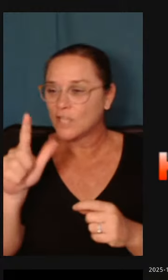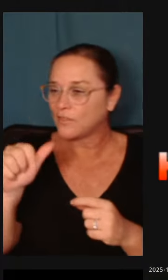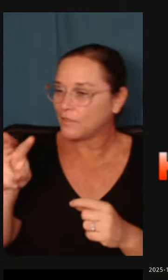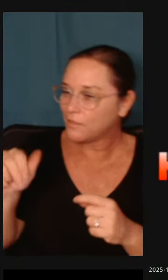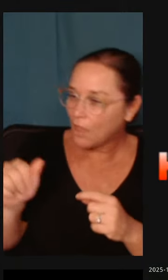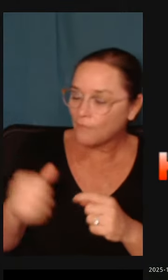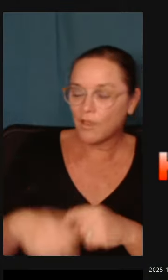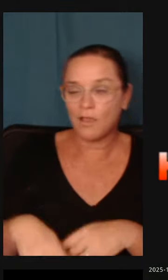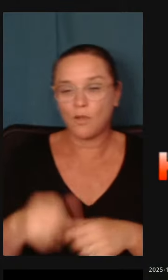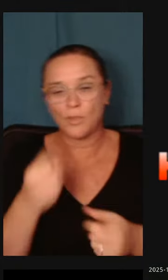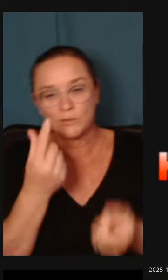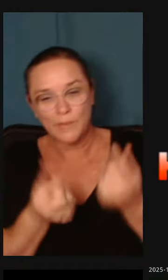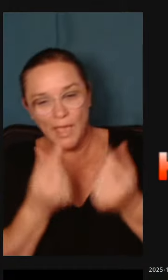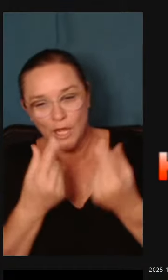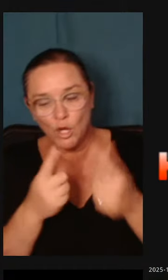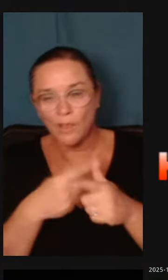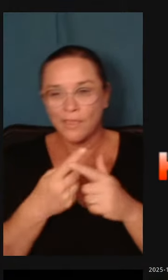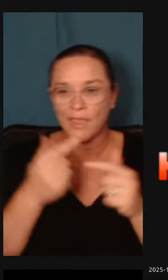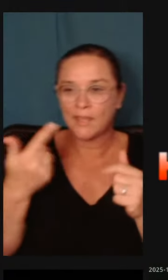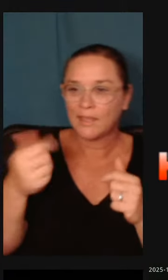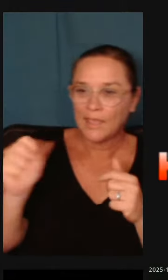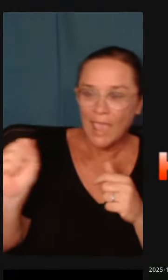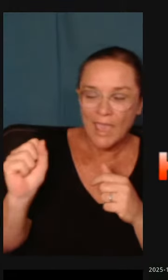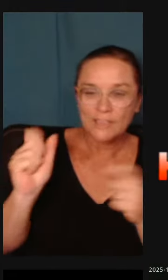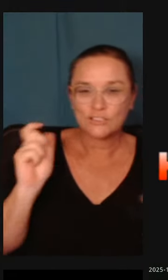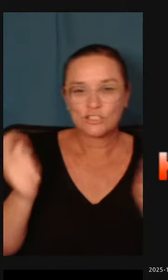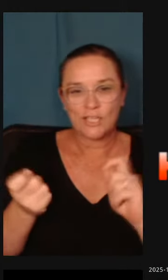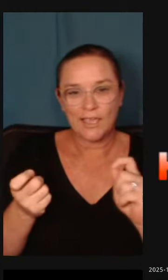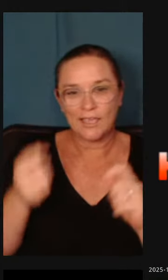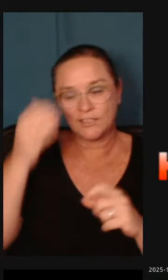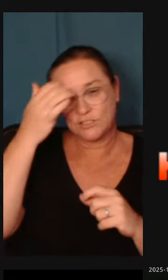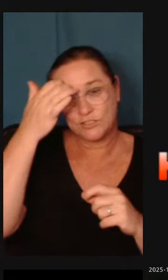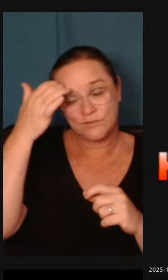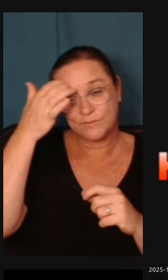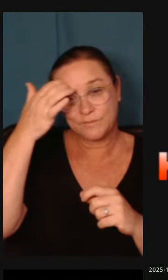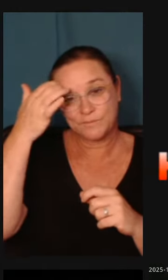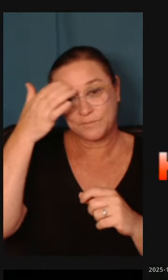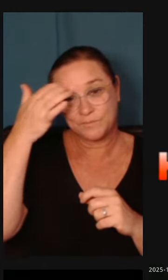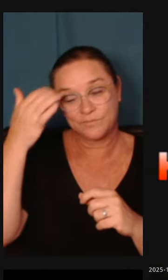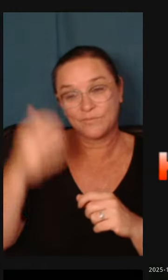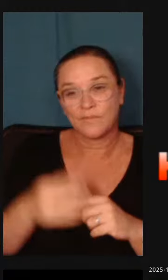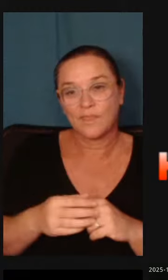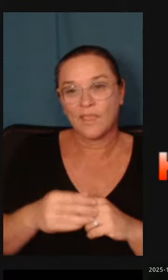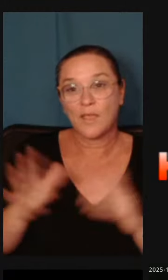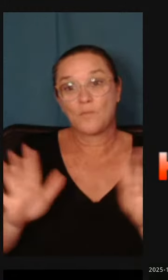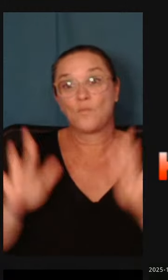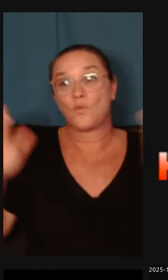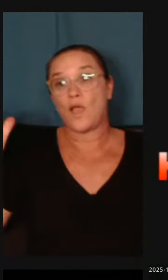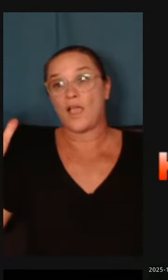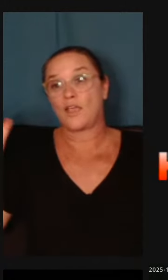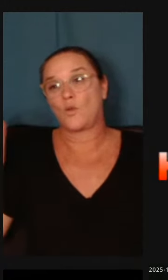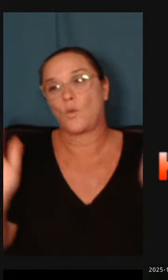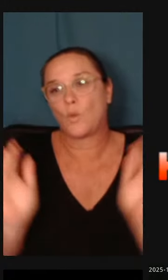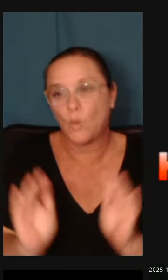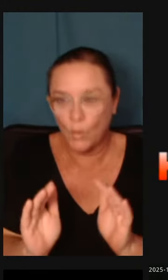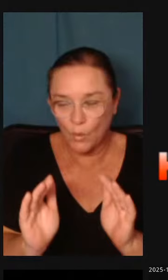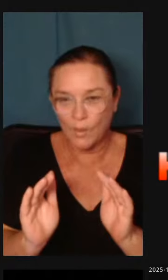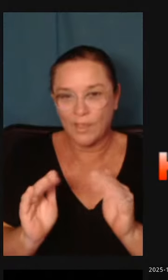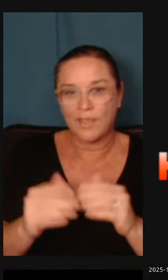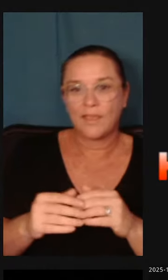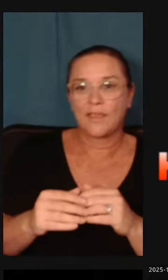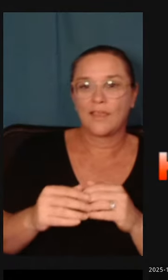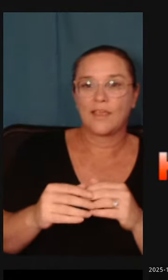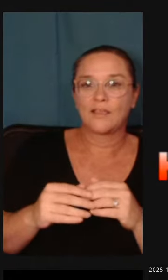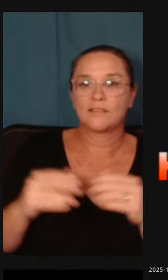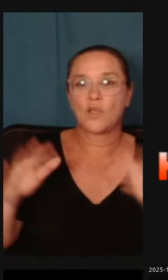gases can get lit up and get brighter, dimmer, different. Well, that's the thing. It starts getting a little dimmer,